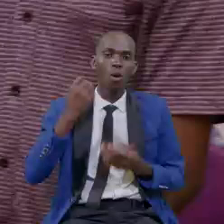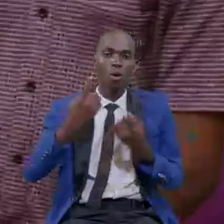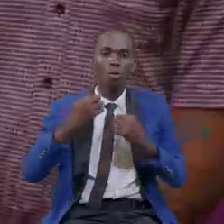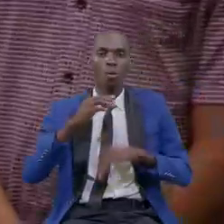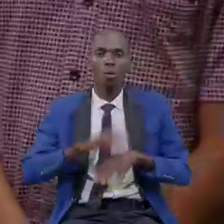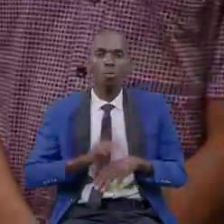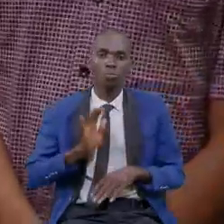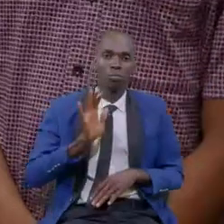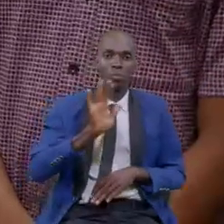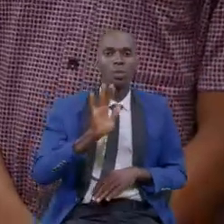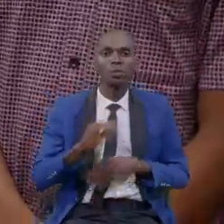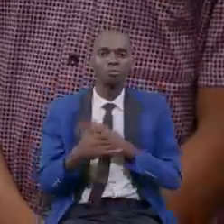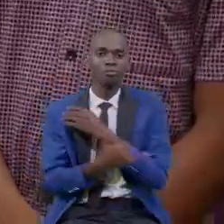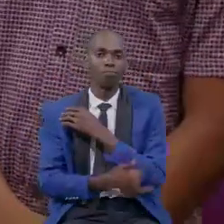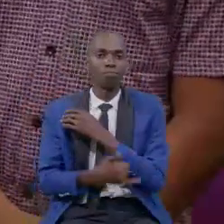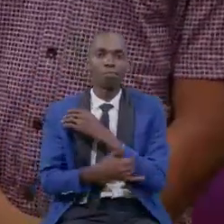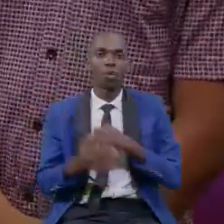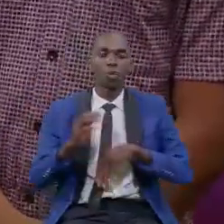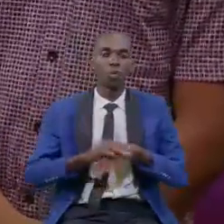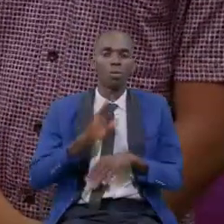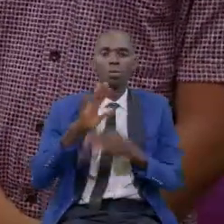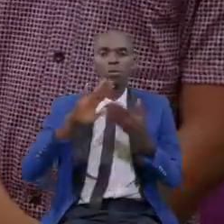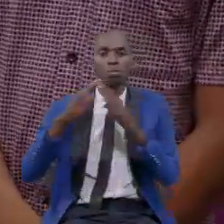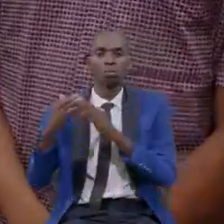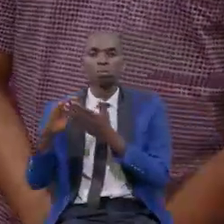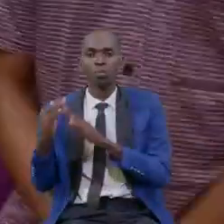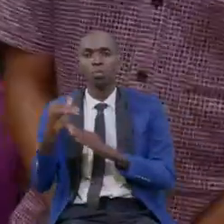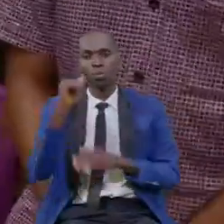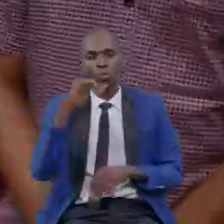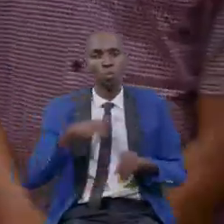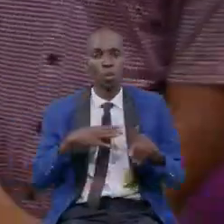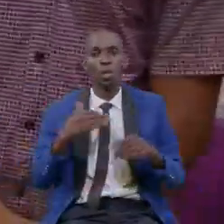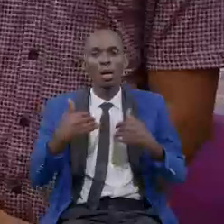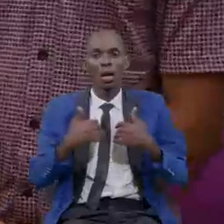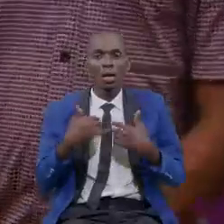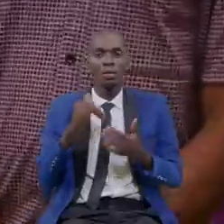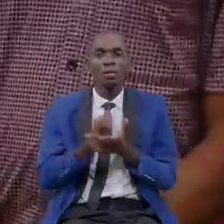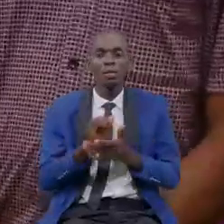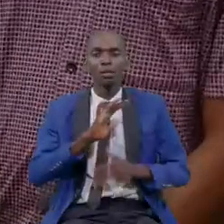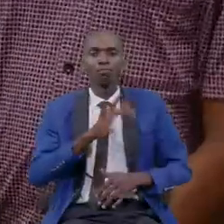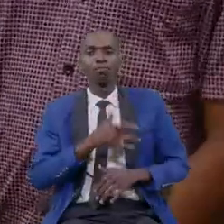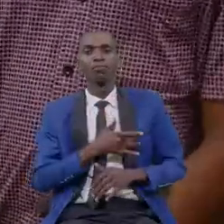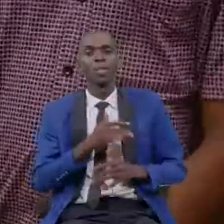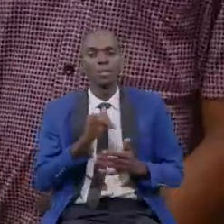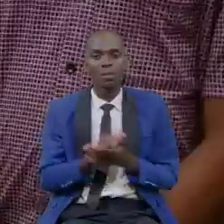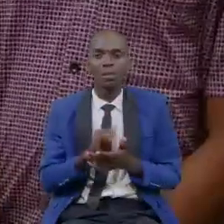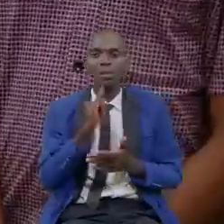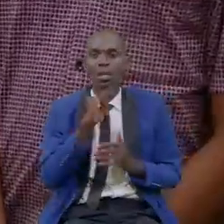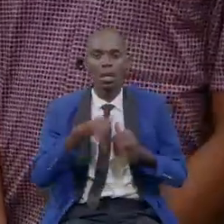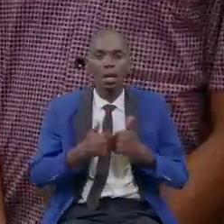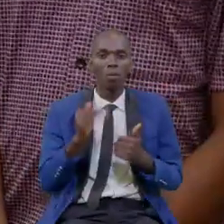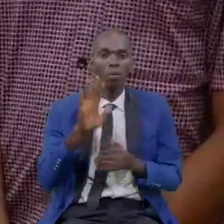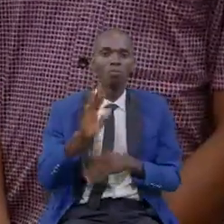her community. She had that conviction. That's what brought the faith.